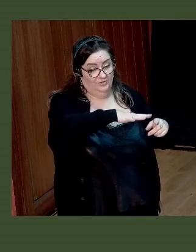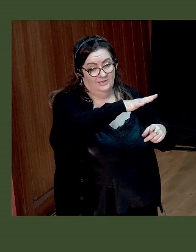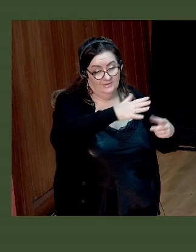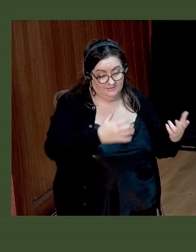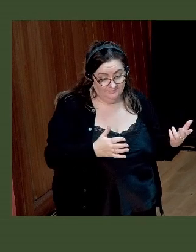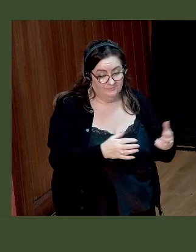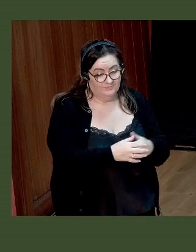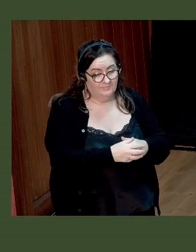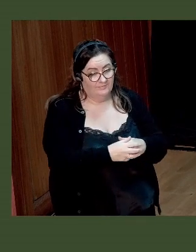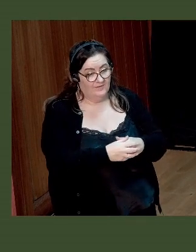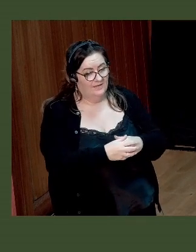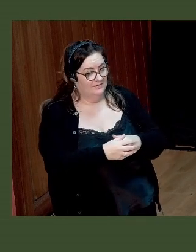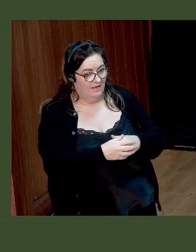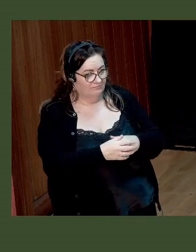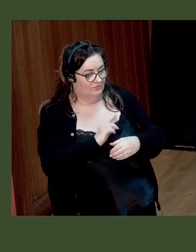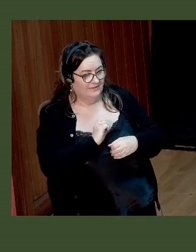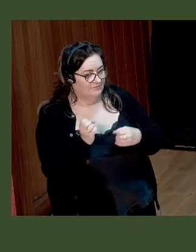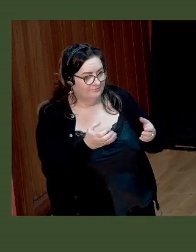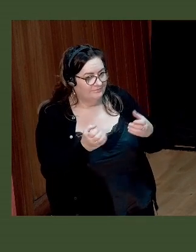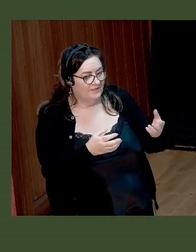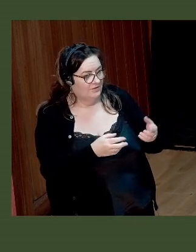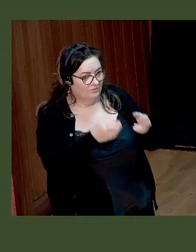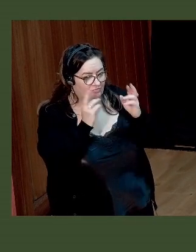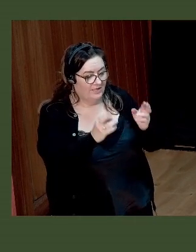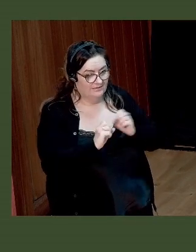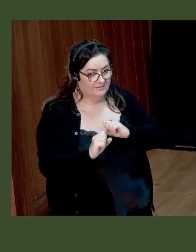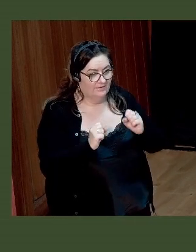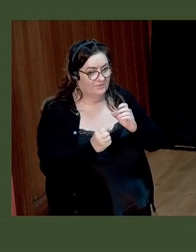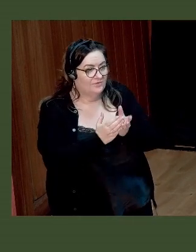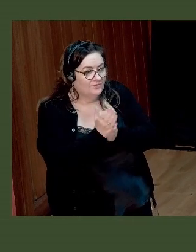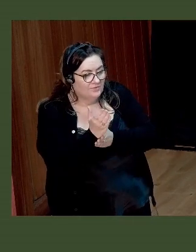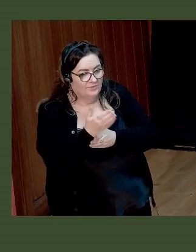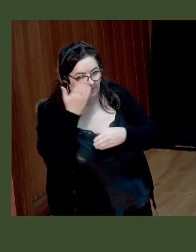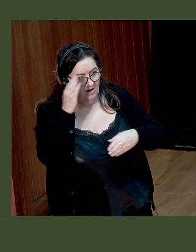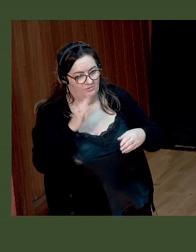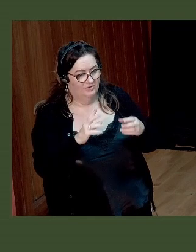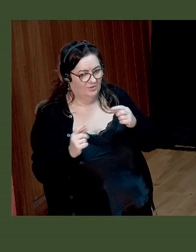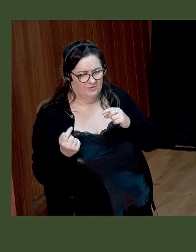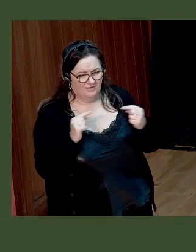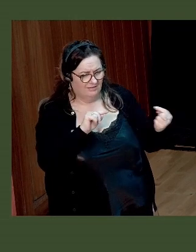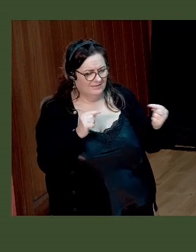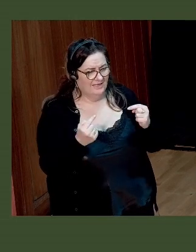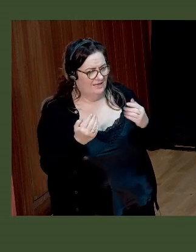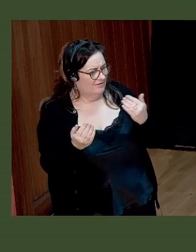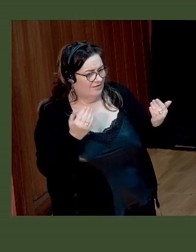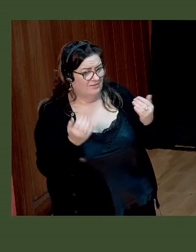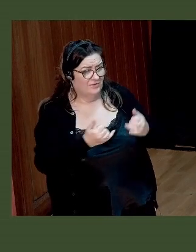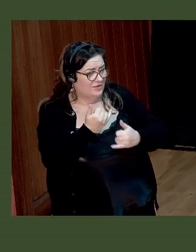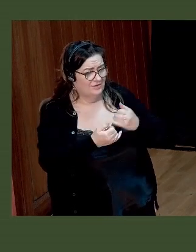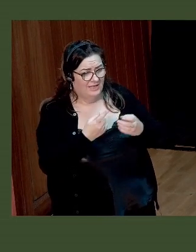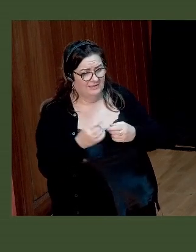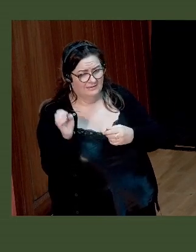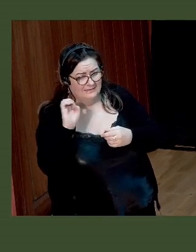on the contrary, not providing a proper service in Irish speaker, and it was not providing a proper service, this tension and contrast continued for